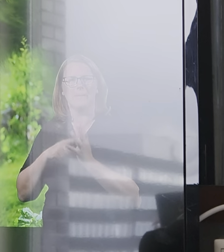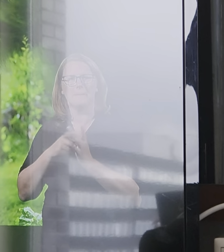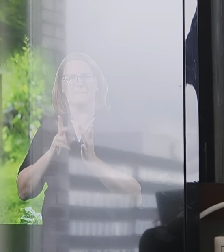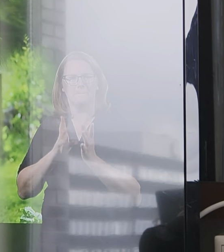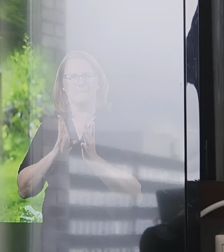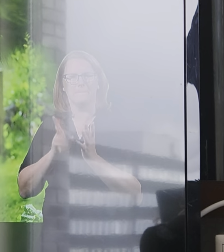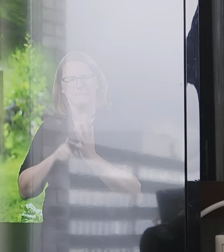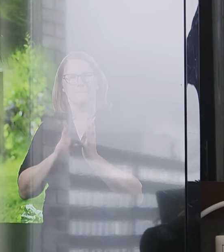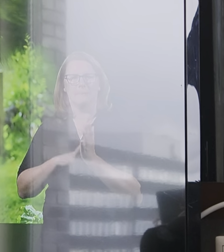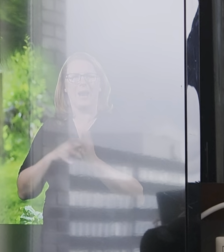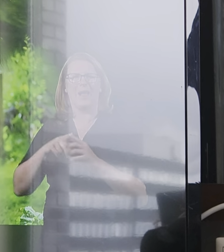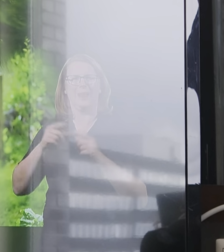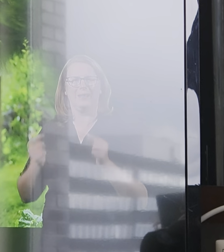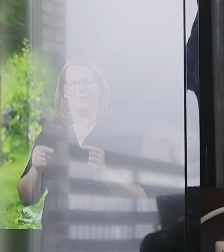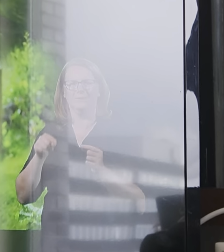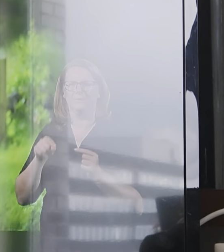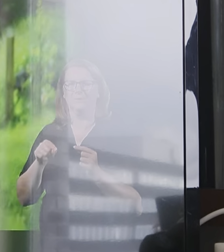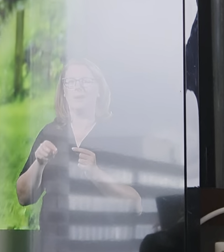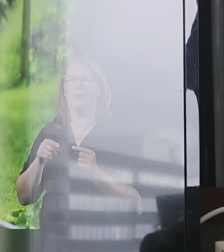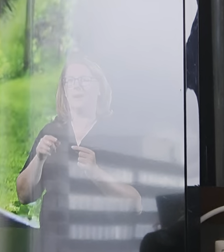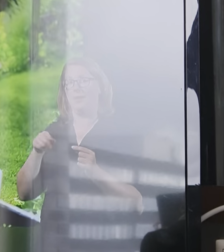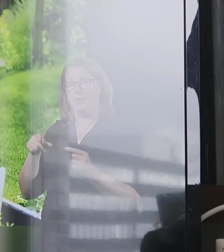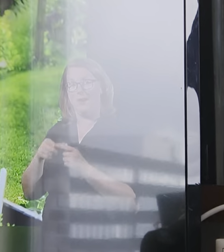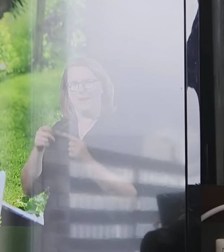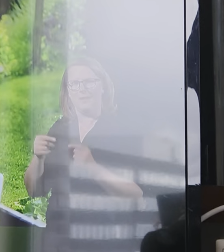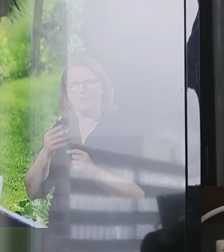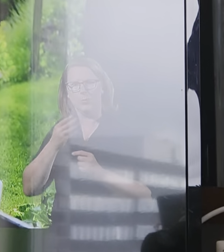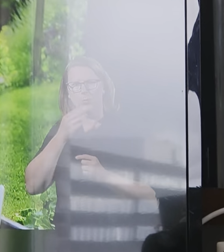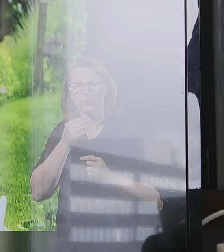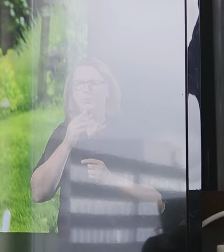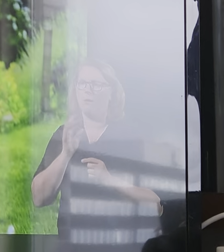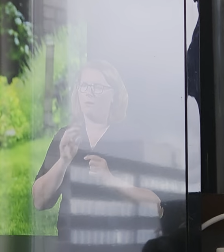it's like a match made in heaven.